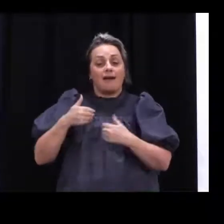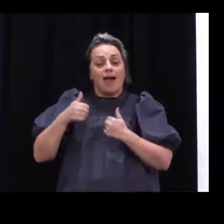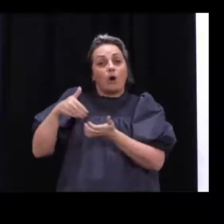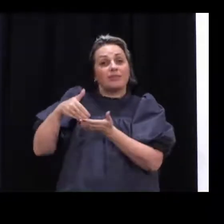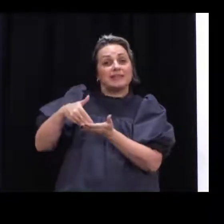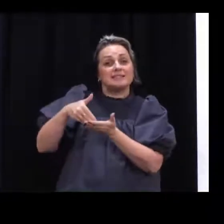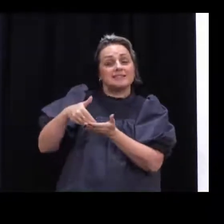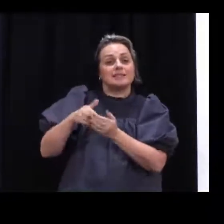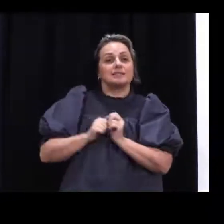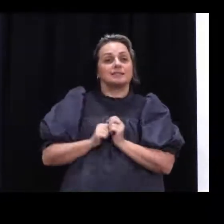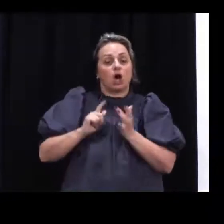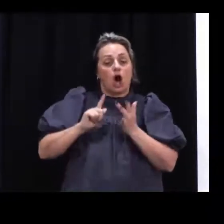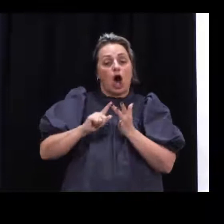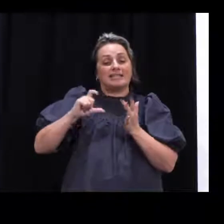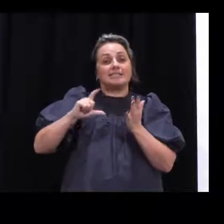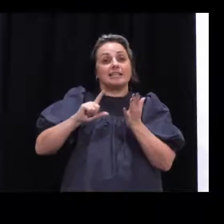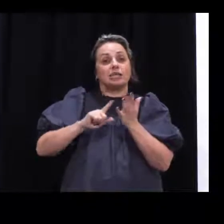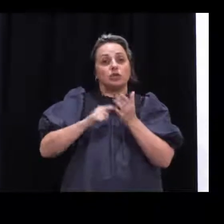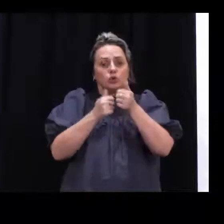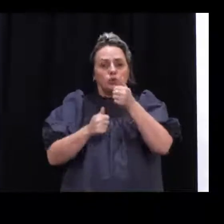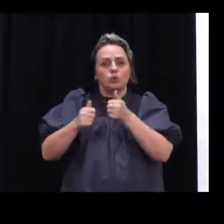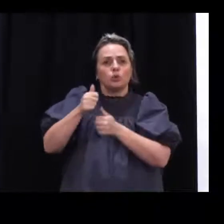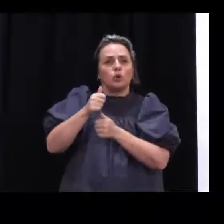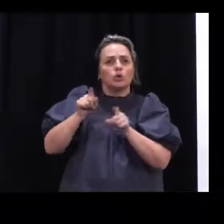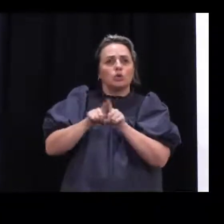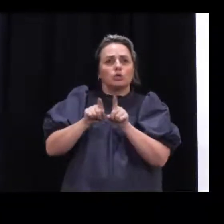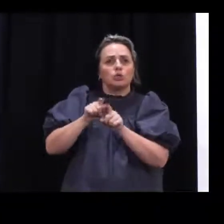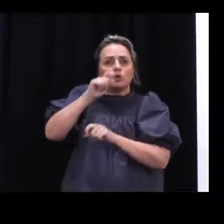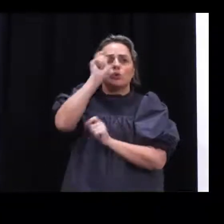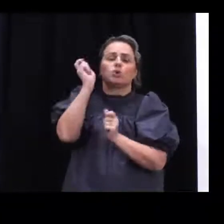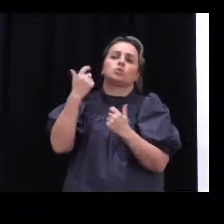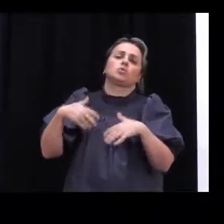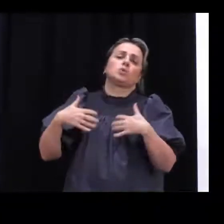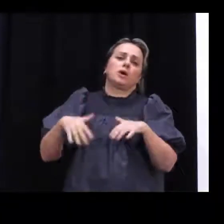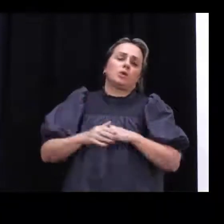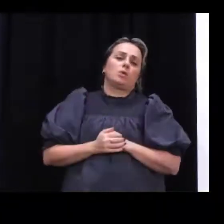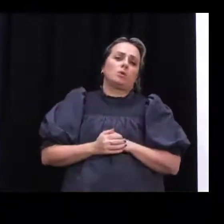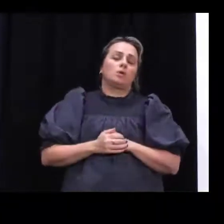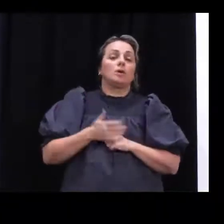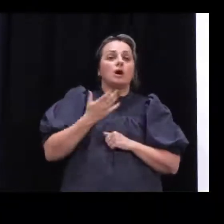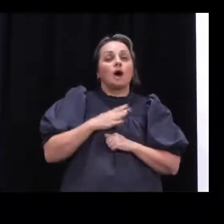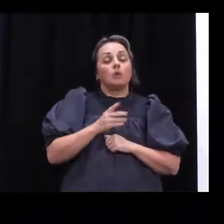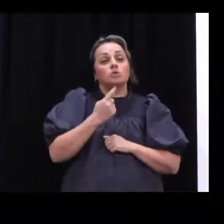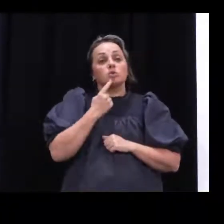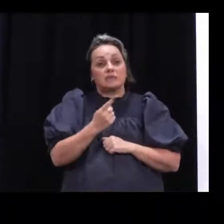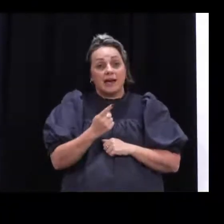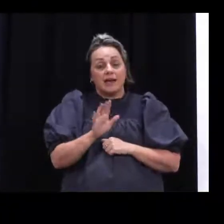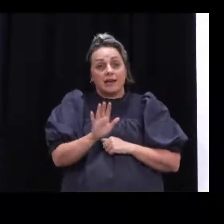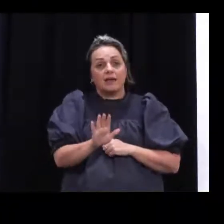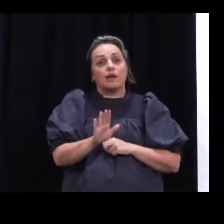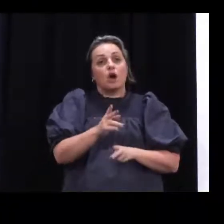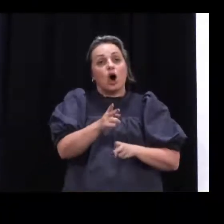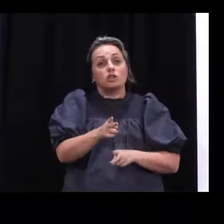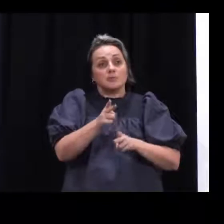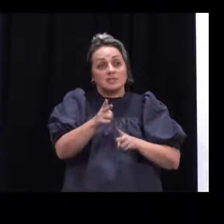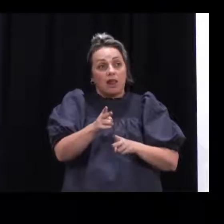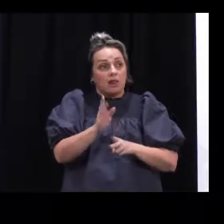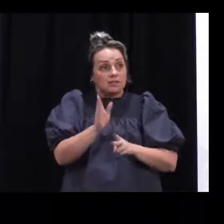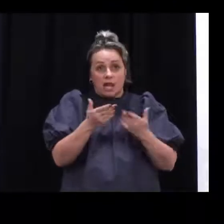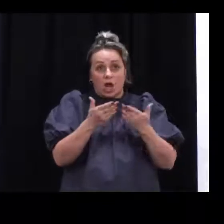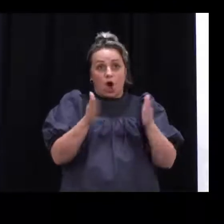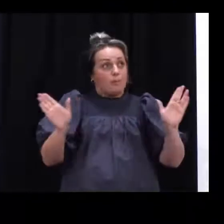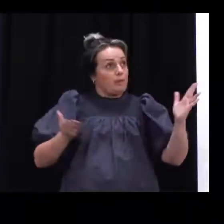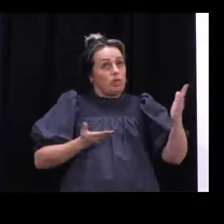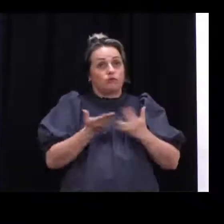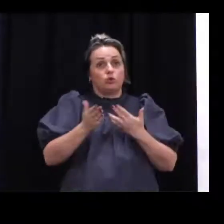ICU specialist nurses as well. I do want to stress all hospitals around the country are open and able to provide acute care for